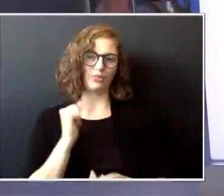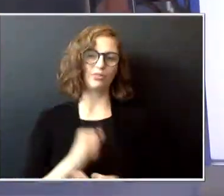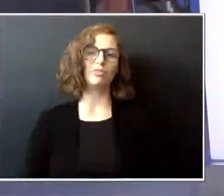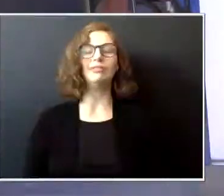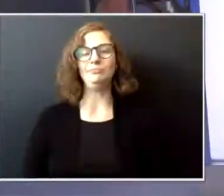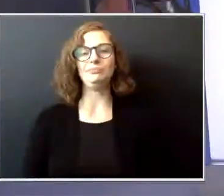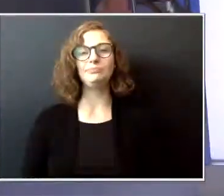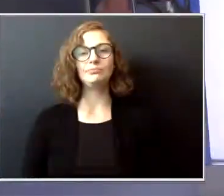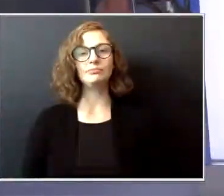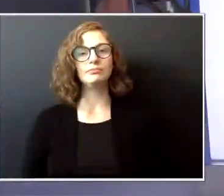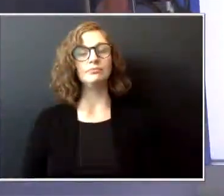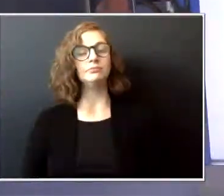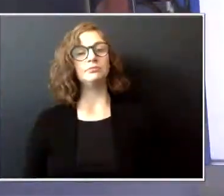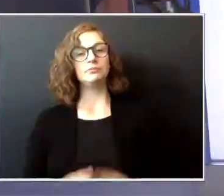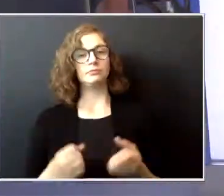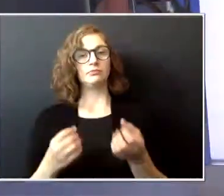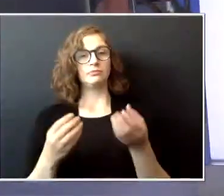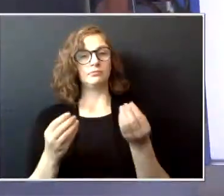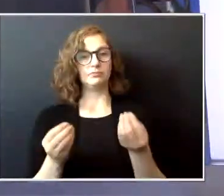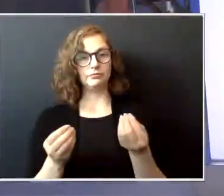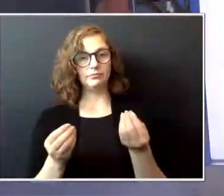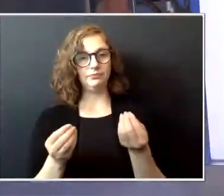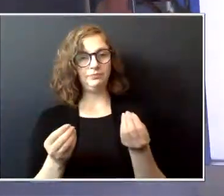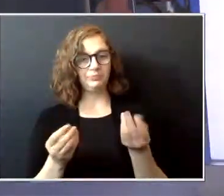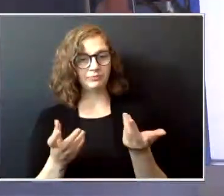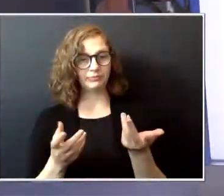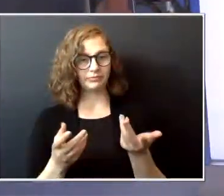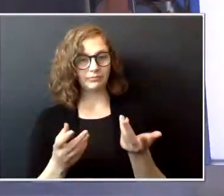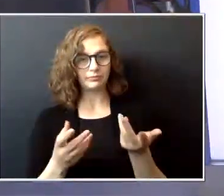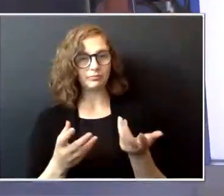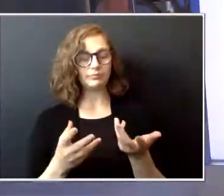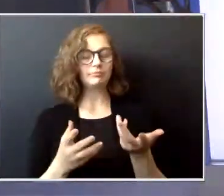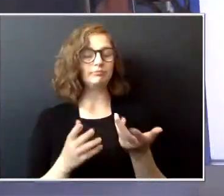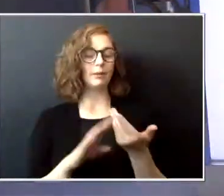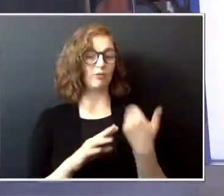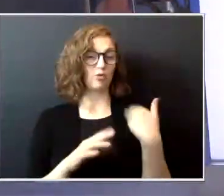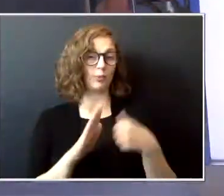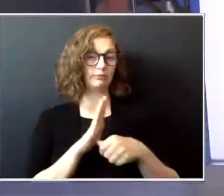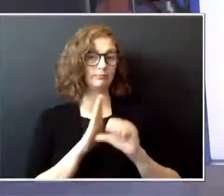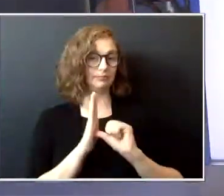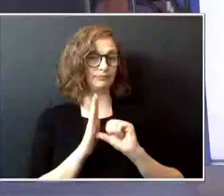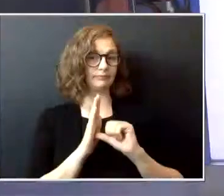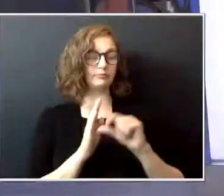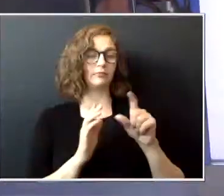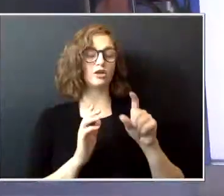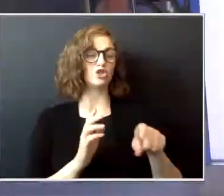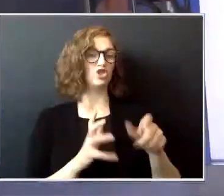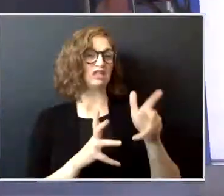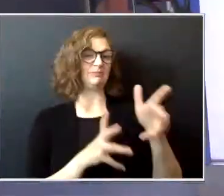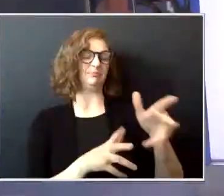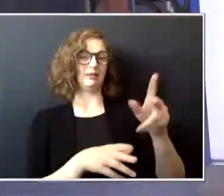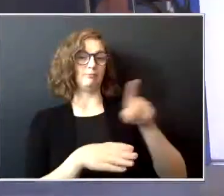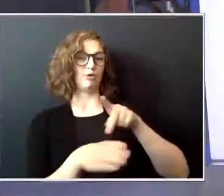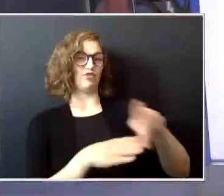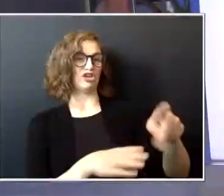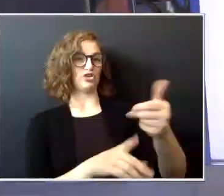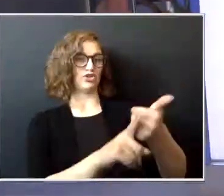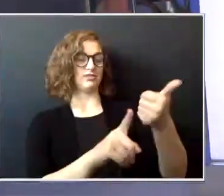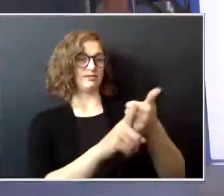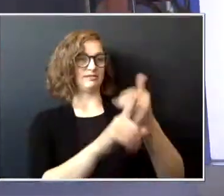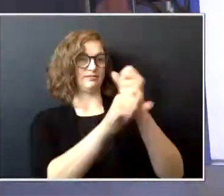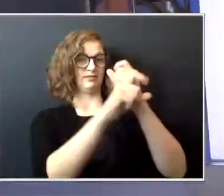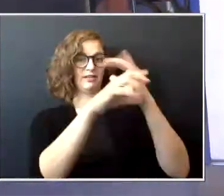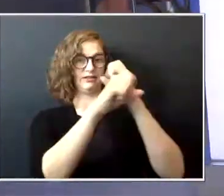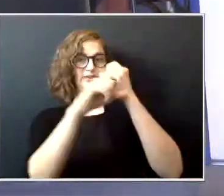to make a point that fireworks should be with professionals. Are you suggesting that professionals don't hold an M80 in their